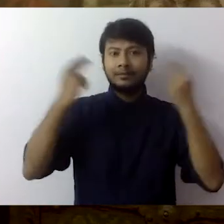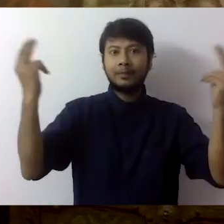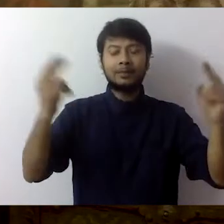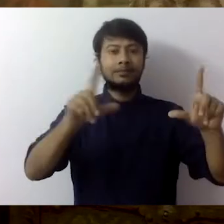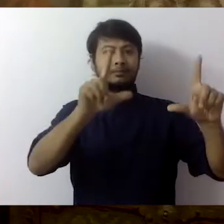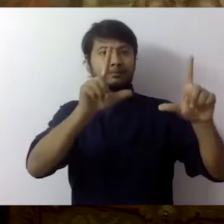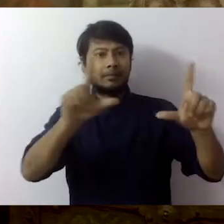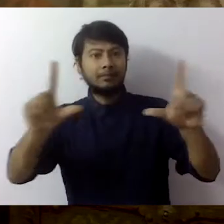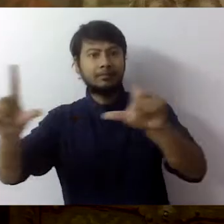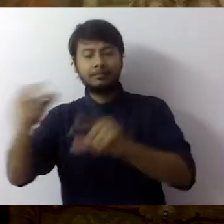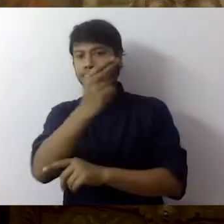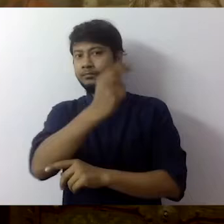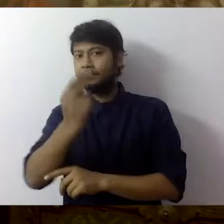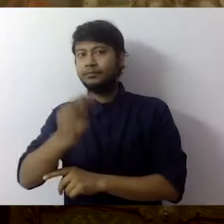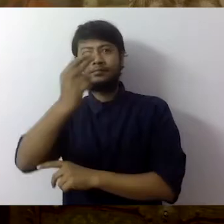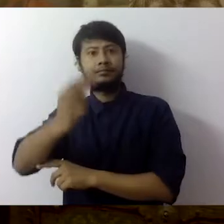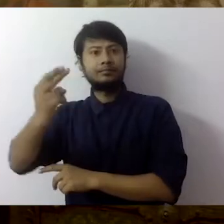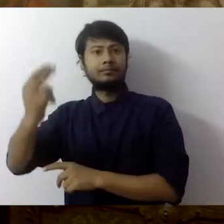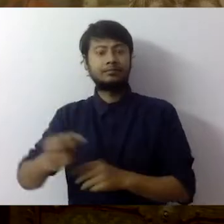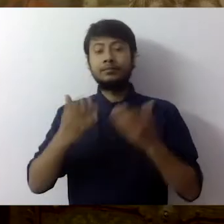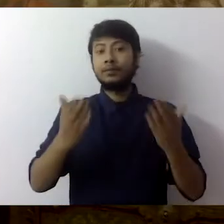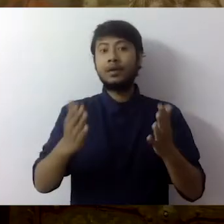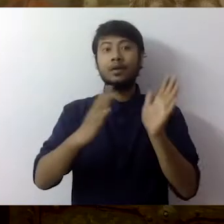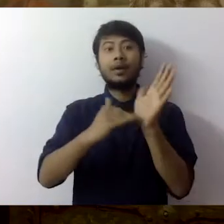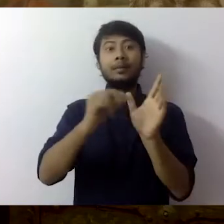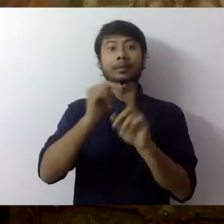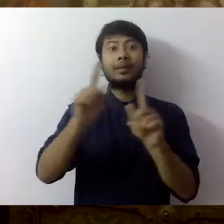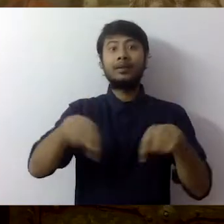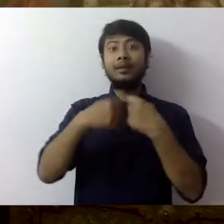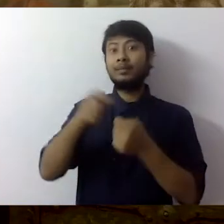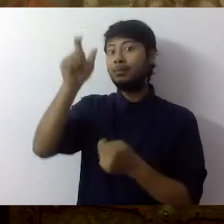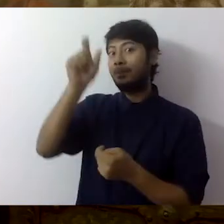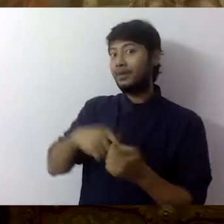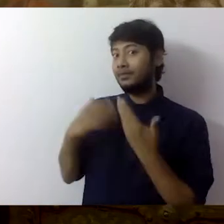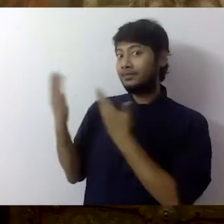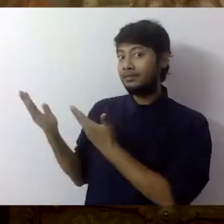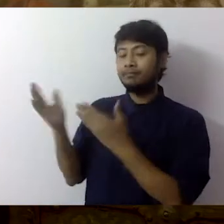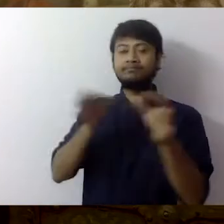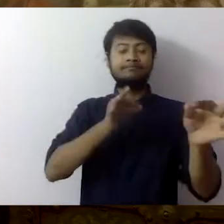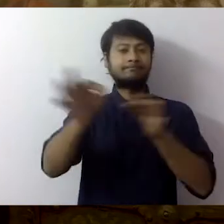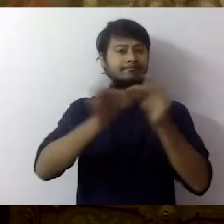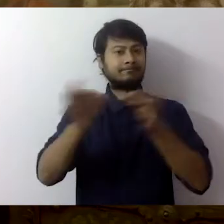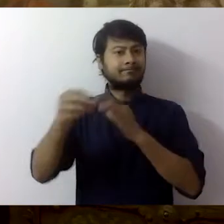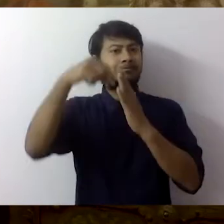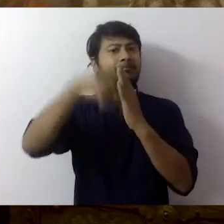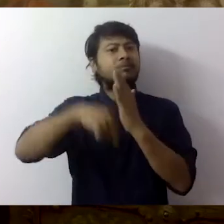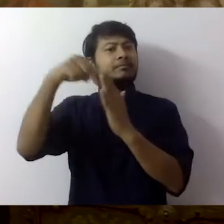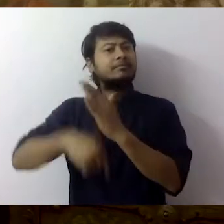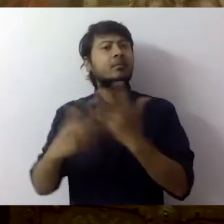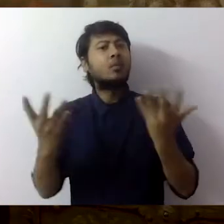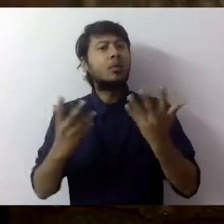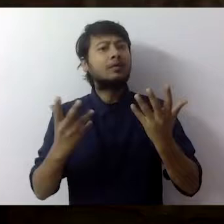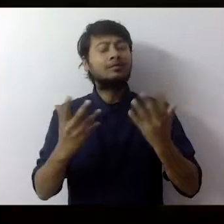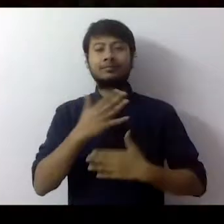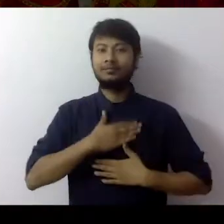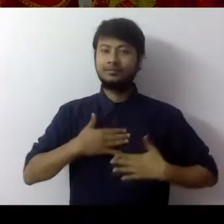Madhura Wairkar from the MAP team will now take you through some of the highlights in this segment of the museum collection.